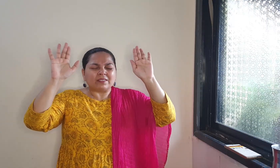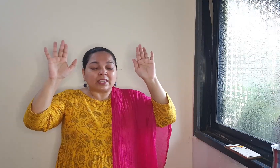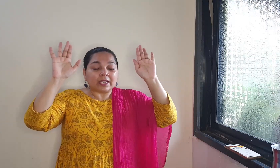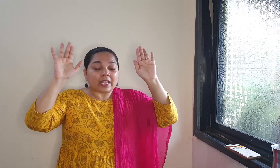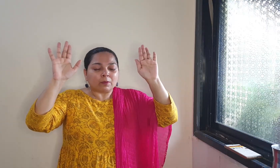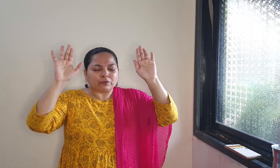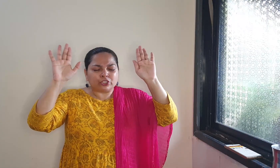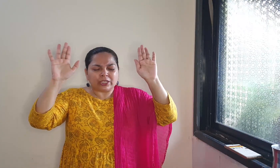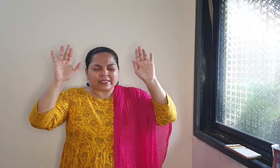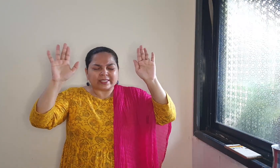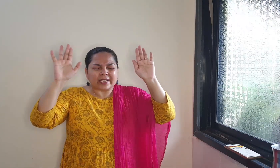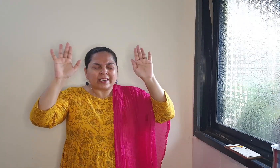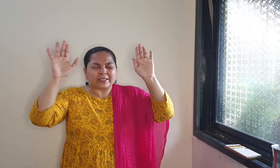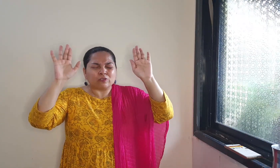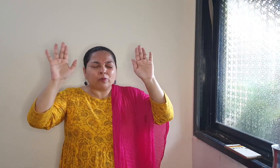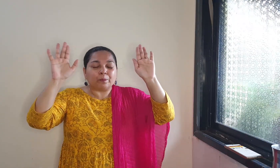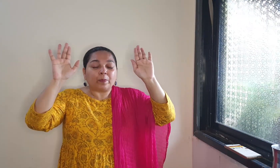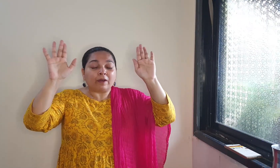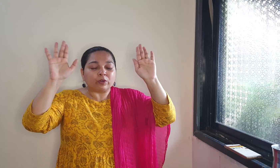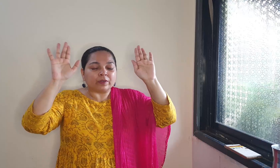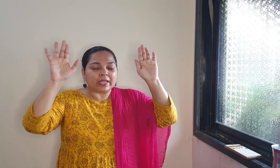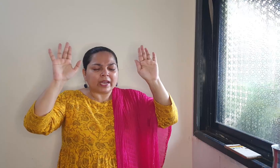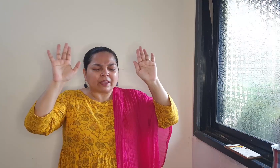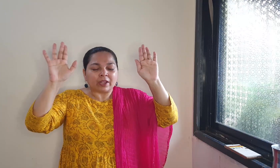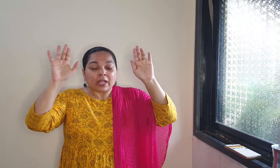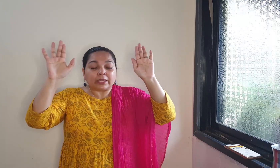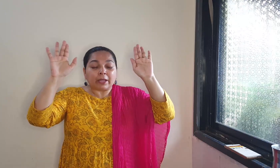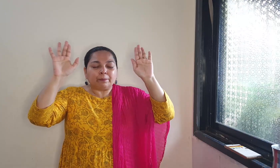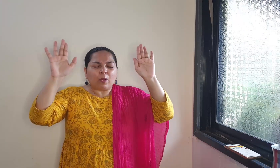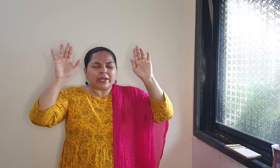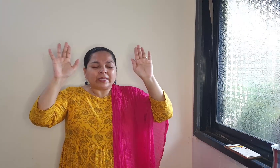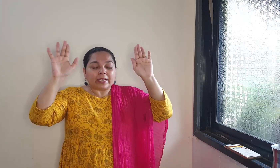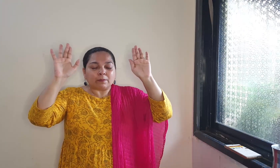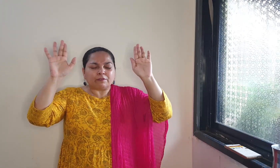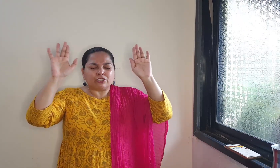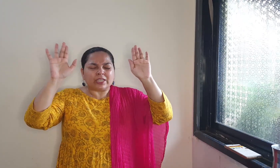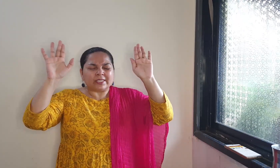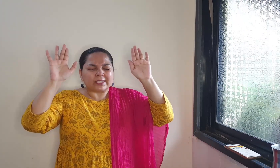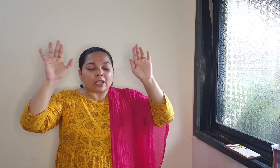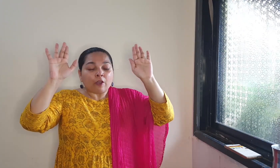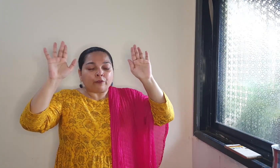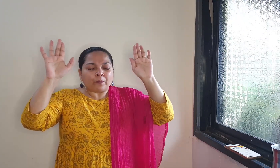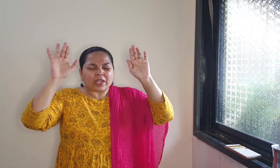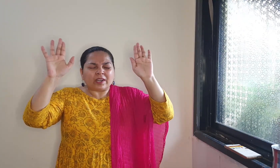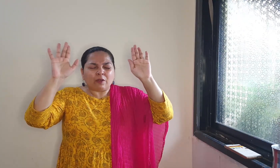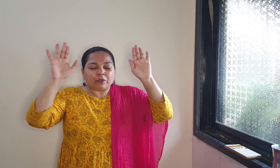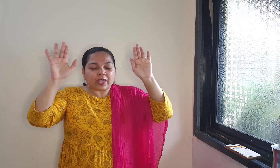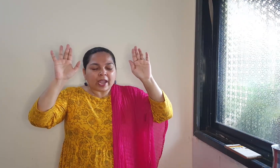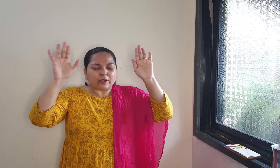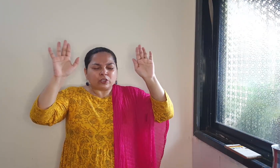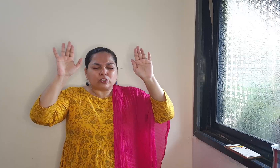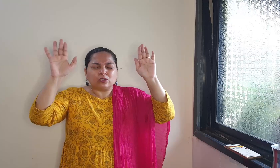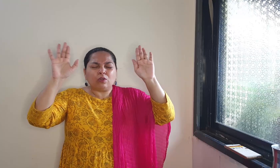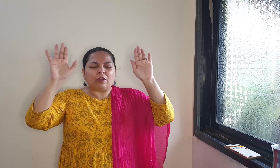their lives in the name of Jesus. Satan has no power over their life. Their body in the name of Jesus. From the crown